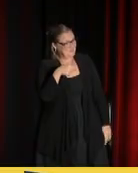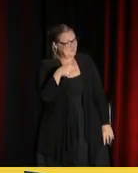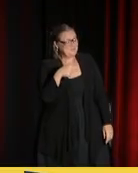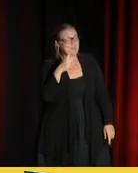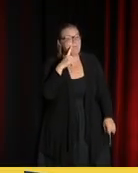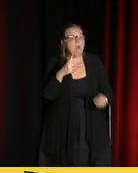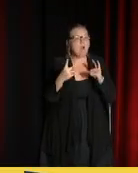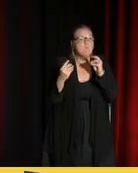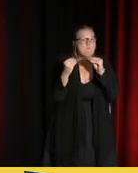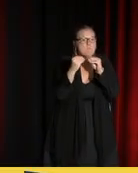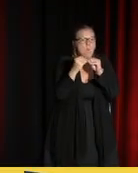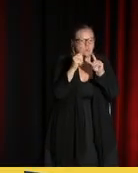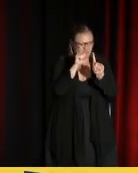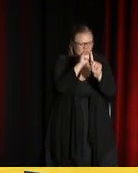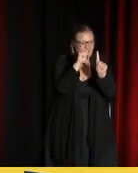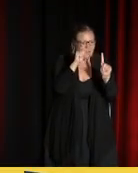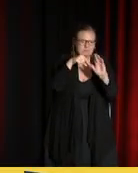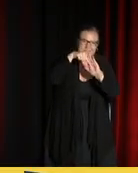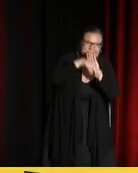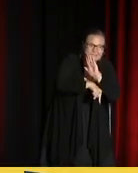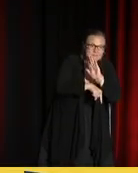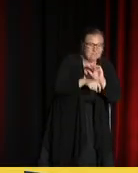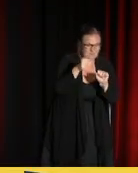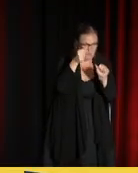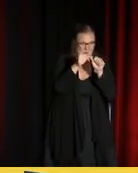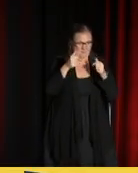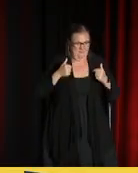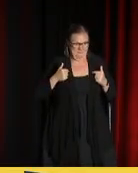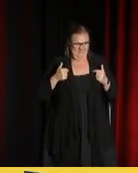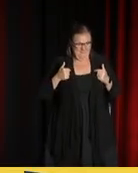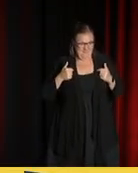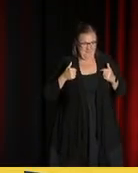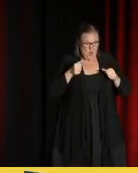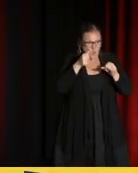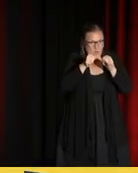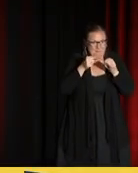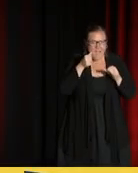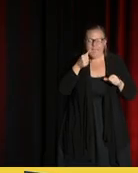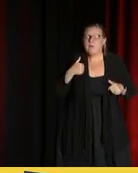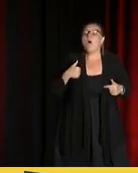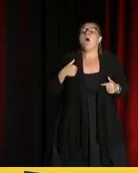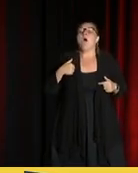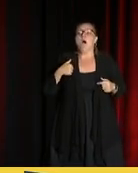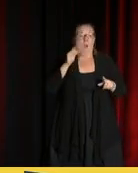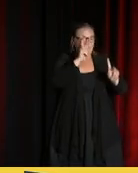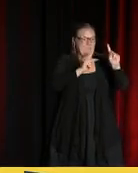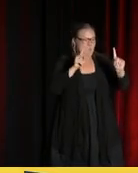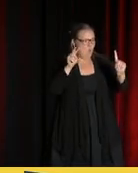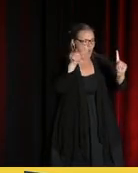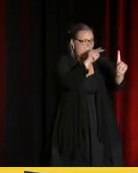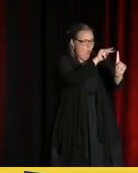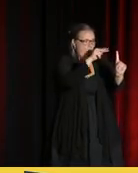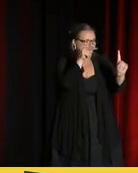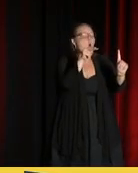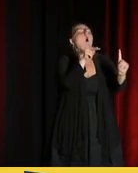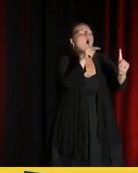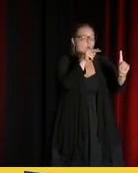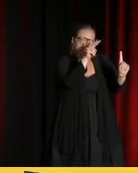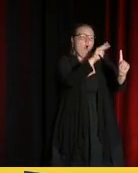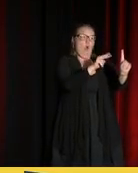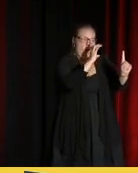more than a trick. It is a reminder for me of how I should look at people, how I should appreciate